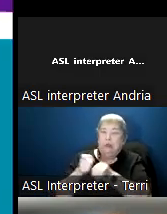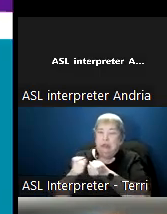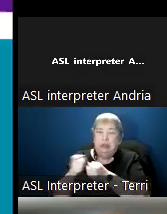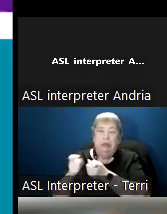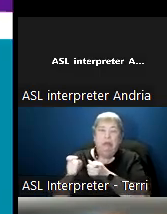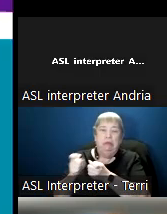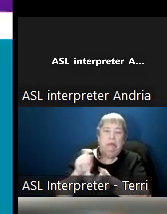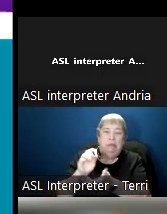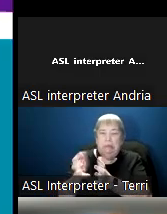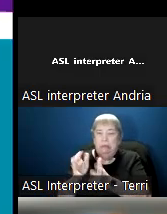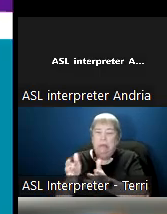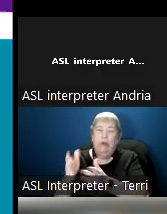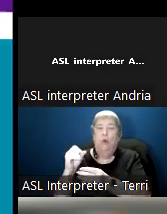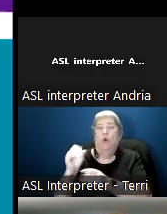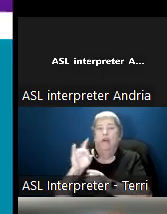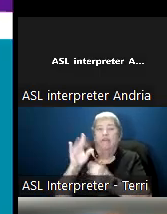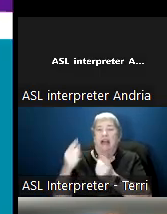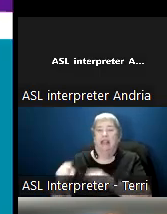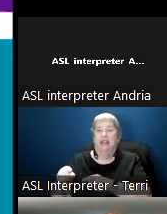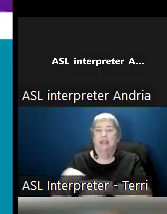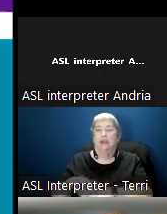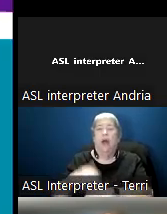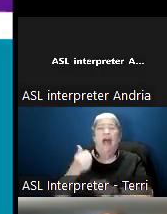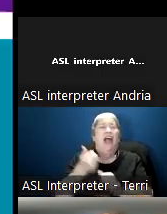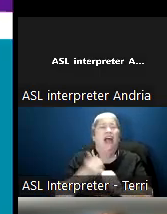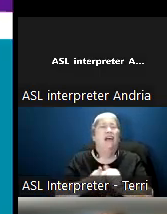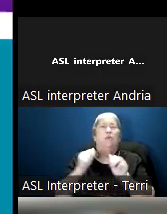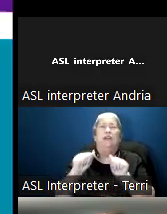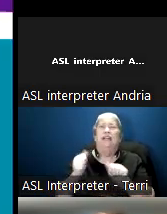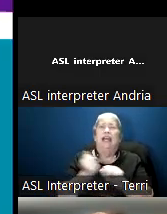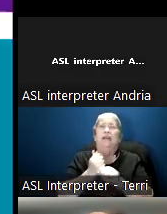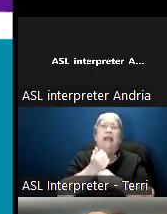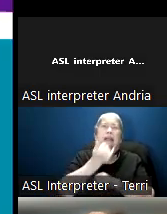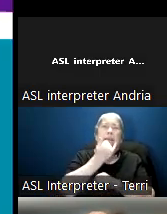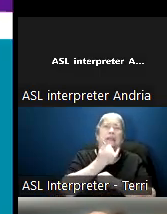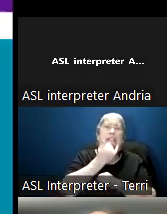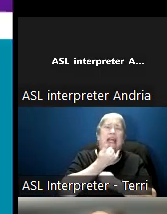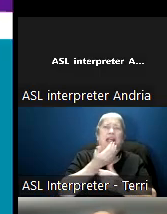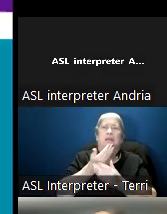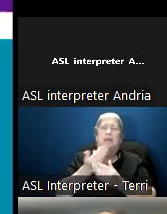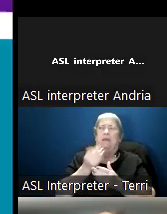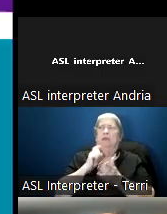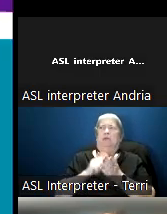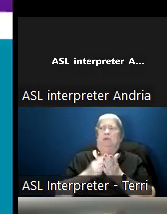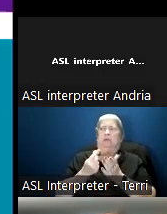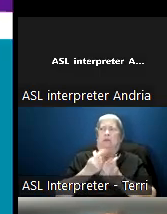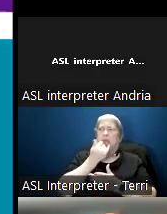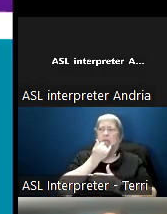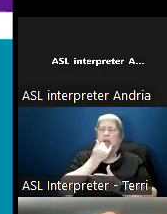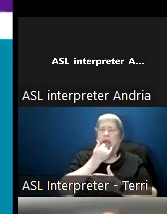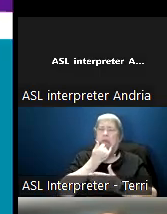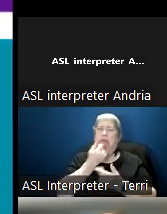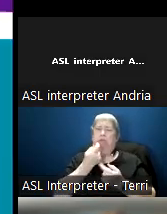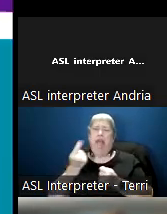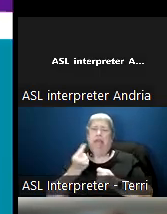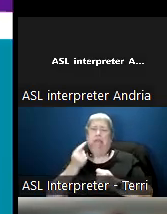everybody can make a mistake, can read a sign wrong, and can perhaps try something sexually and somebody's